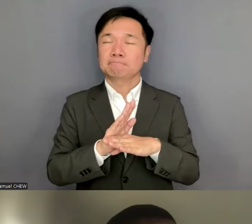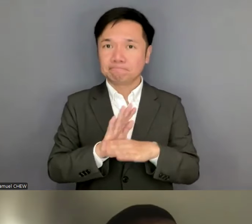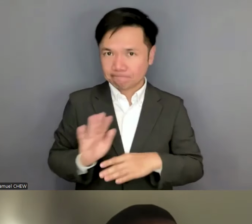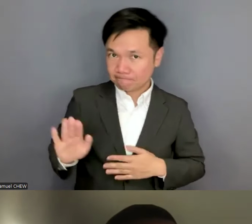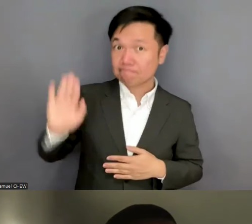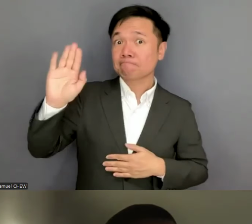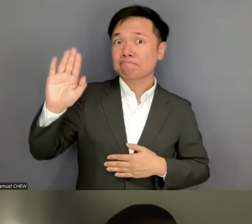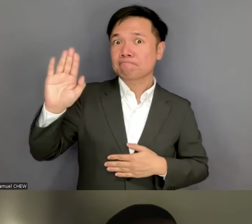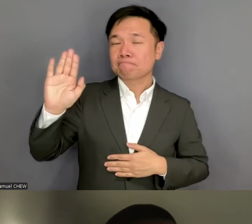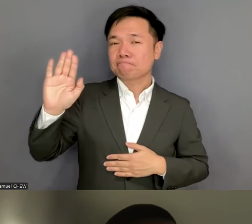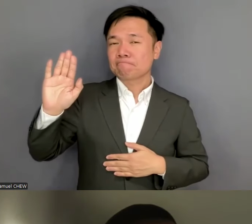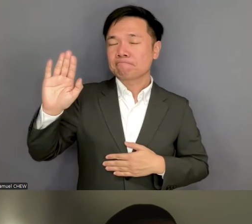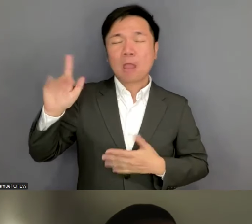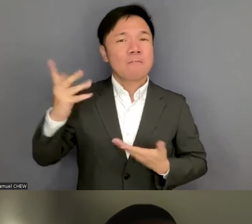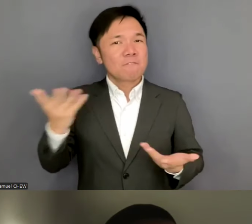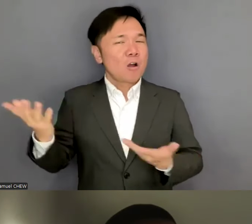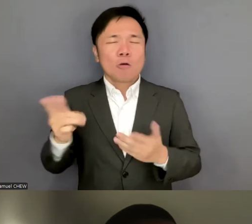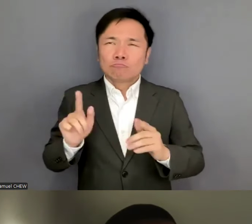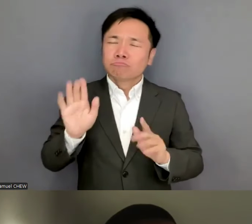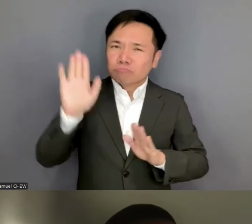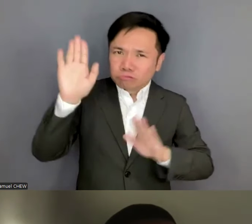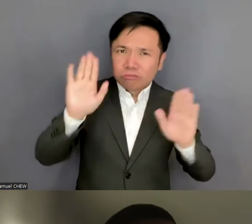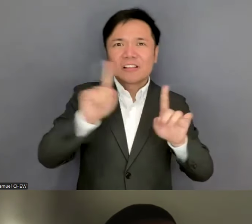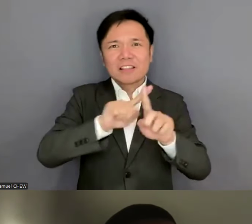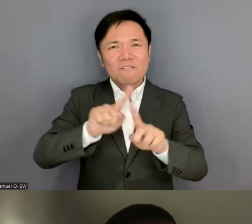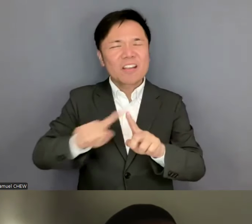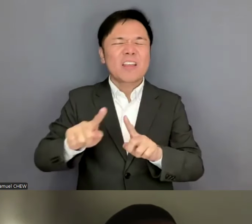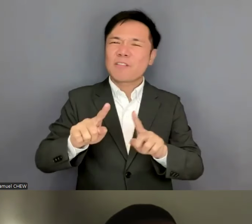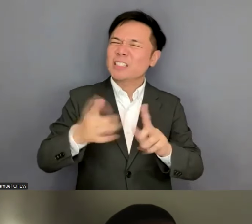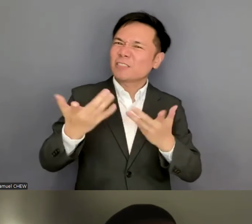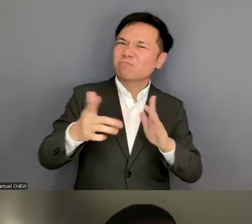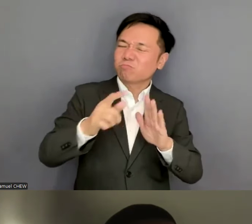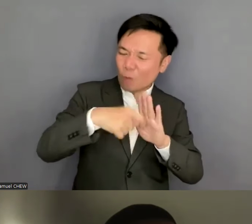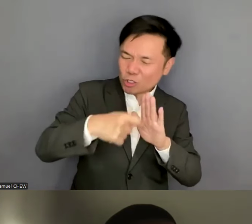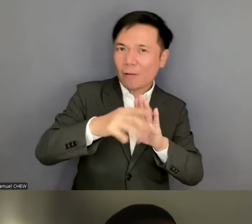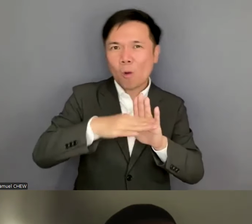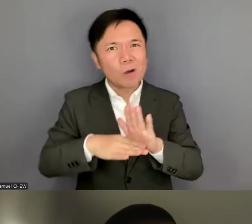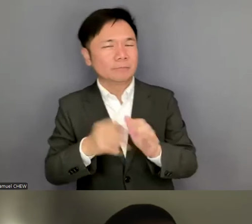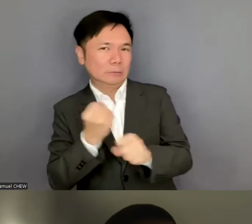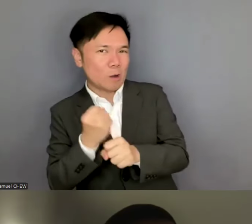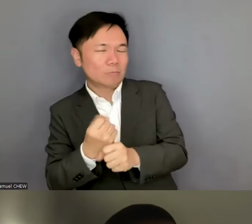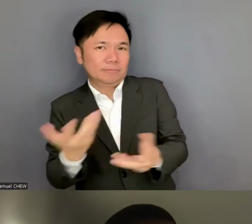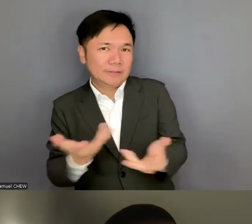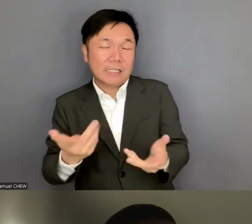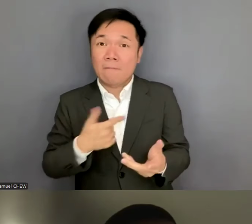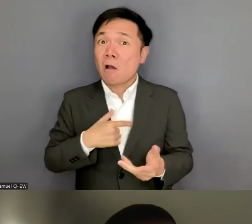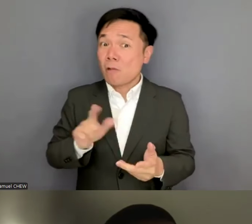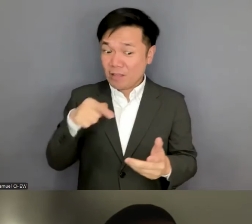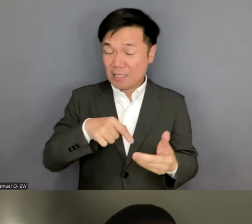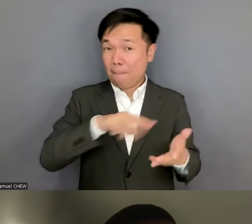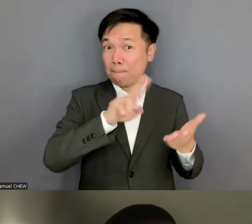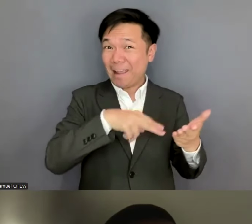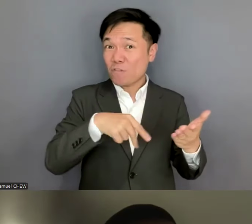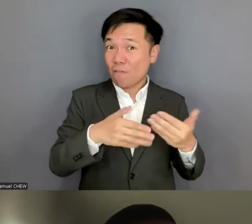part together all different initiatives, in society initiatives. Because definitely, if we want to implement the pact for the future, if we want